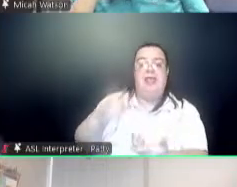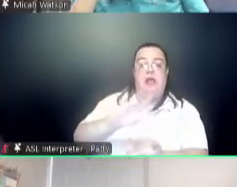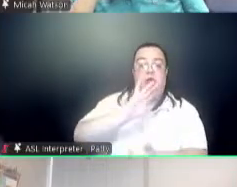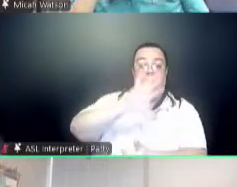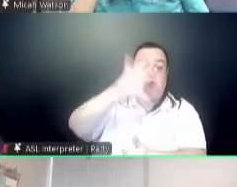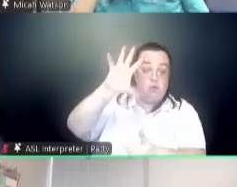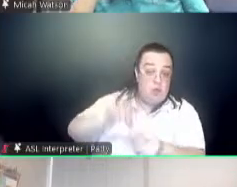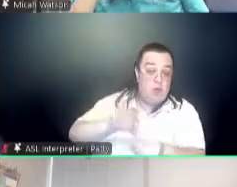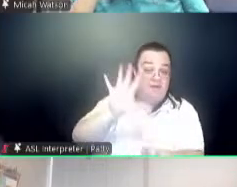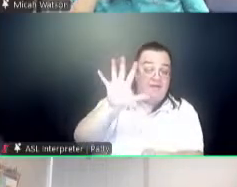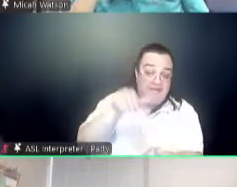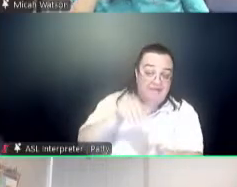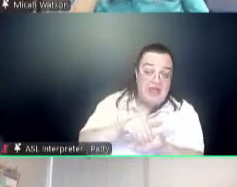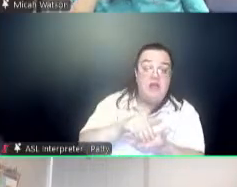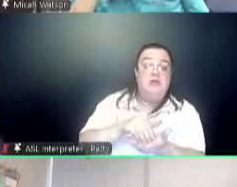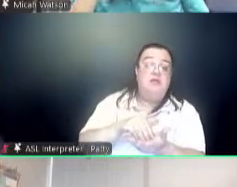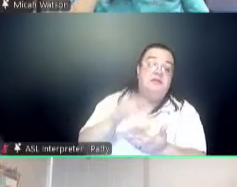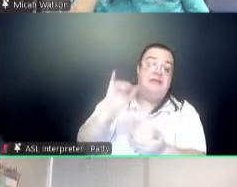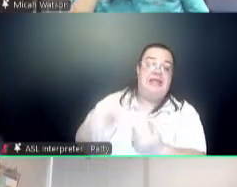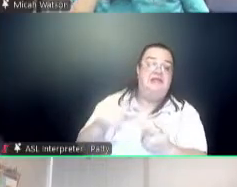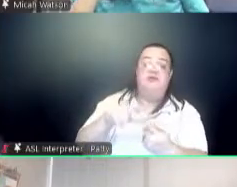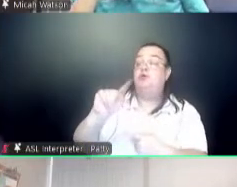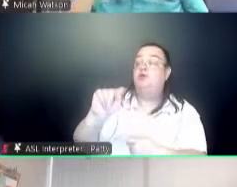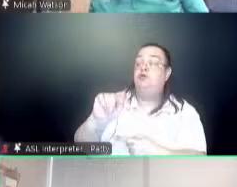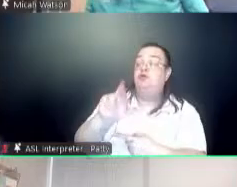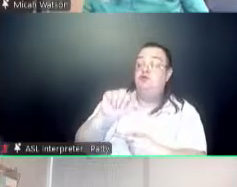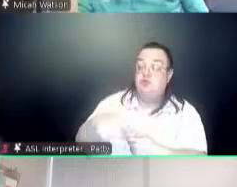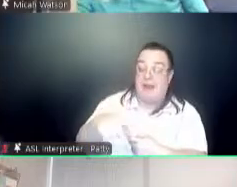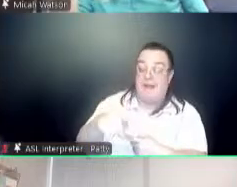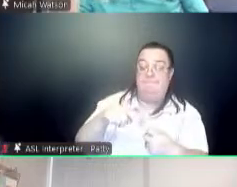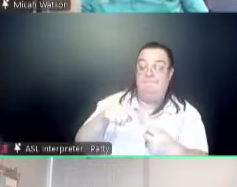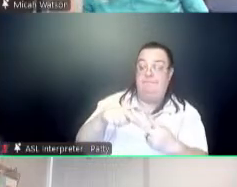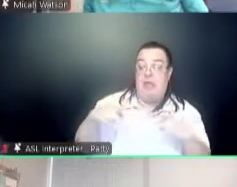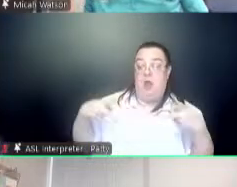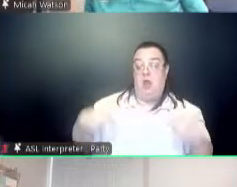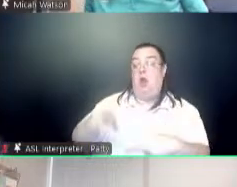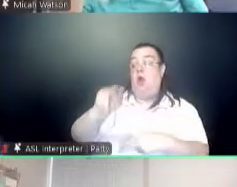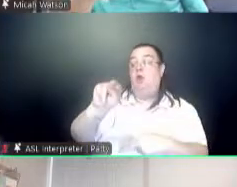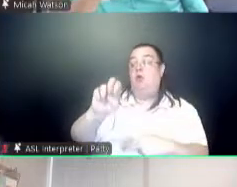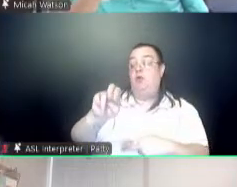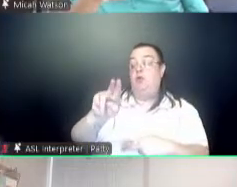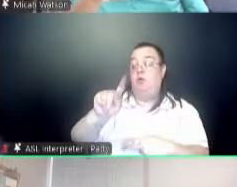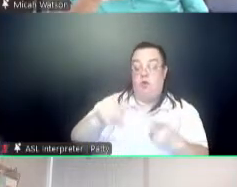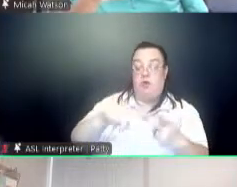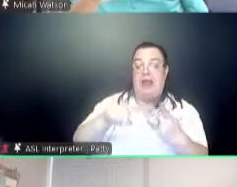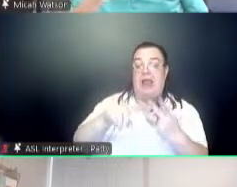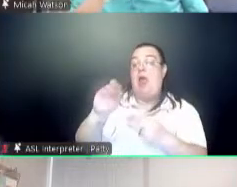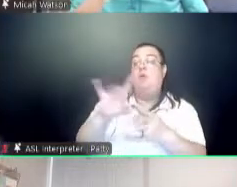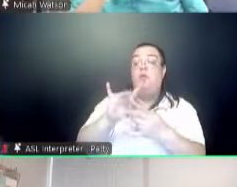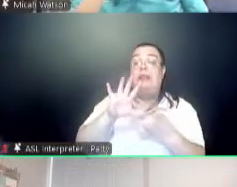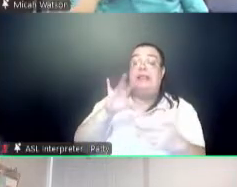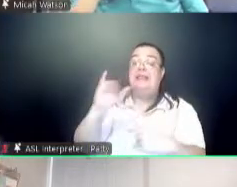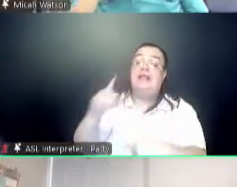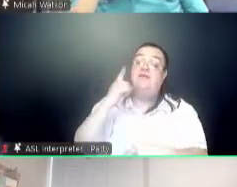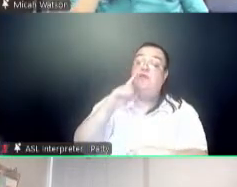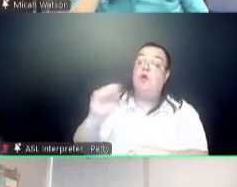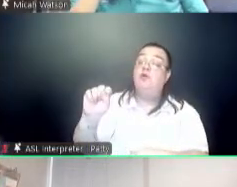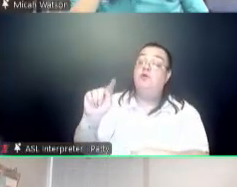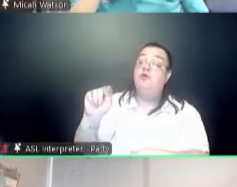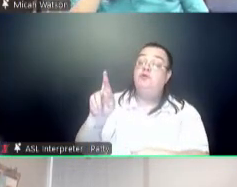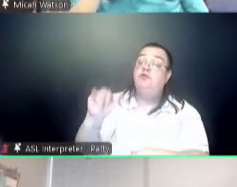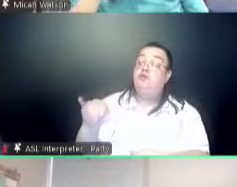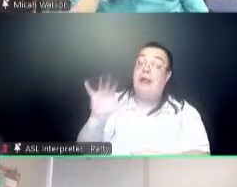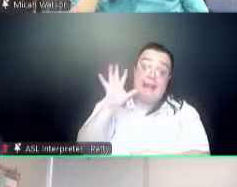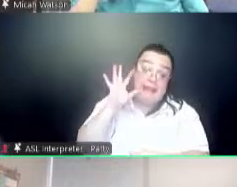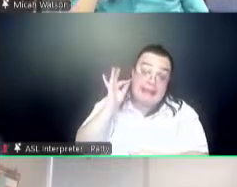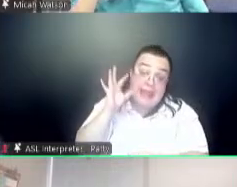$5,000. That's the trap, neuter, and release. That was for the stray cats that um,